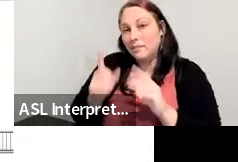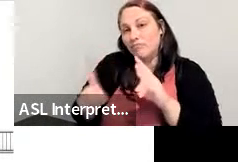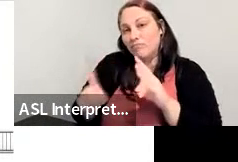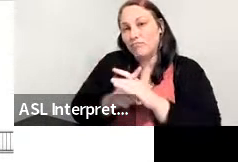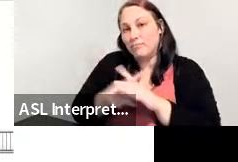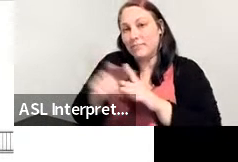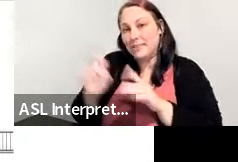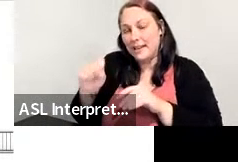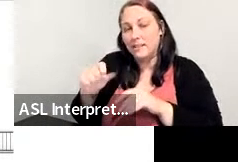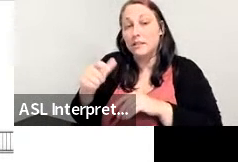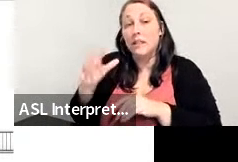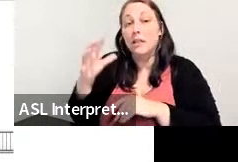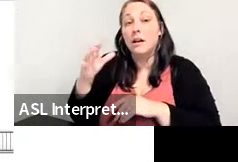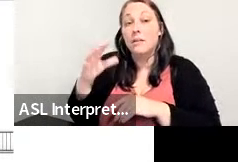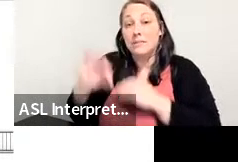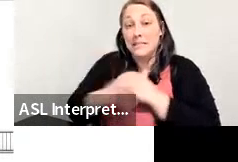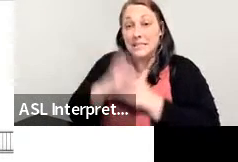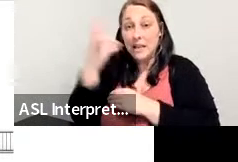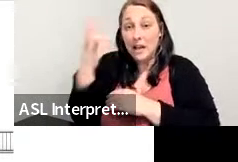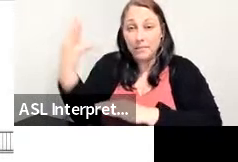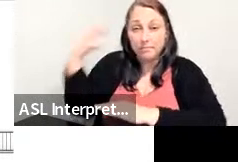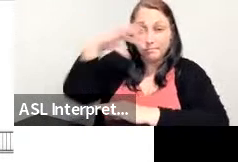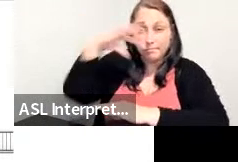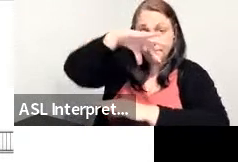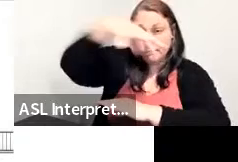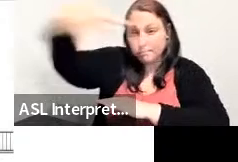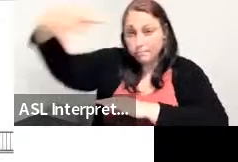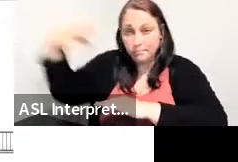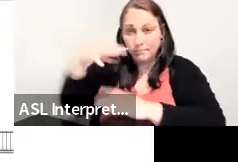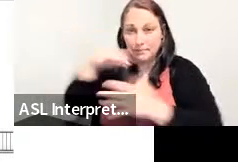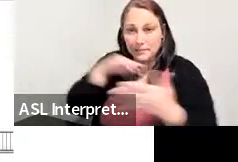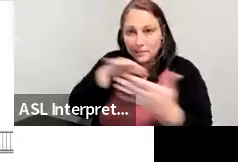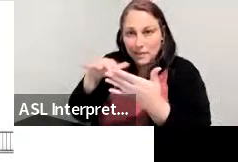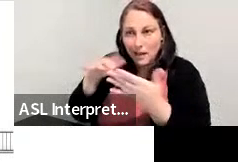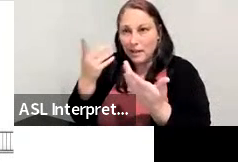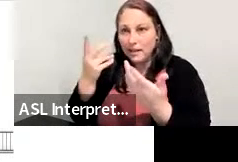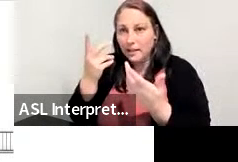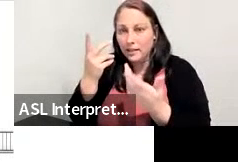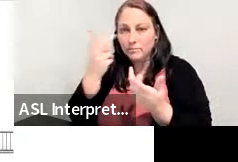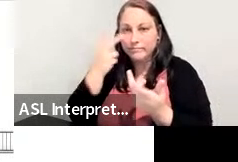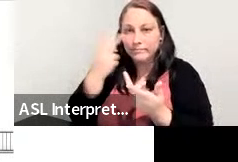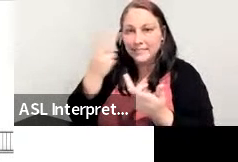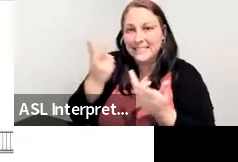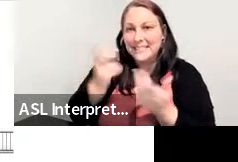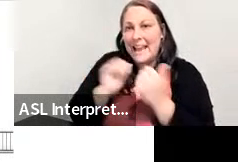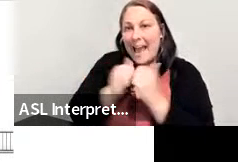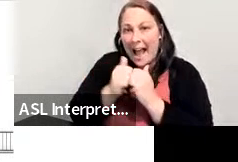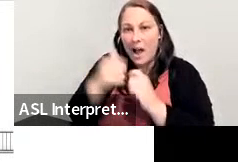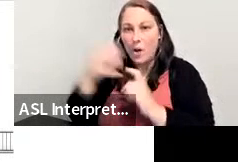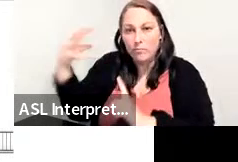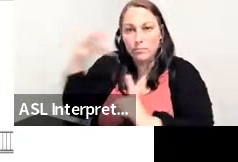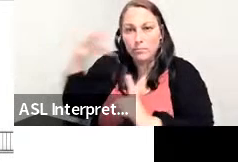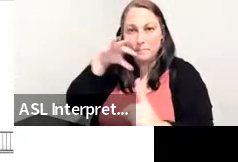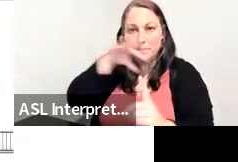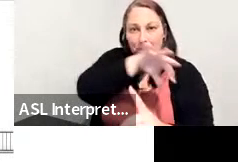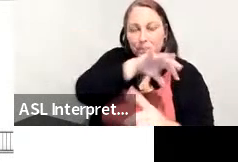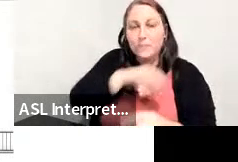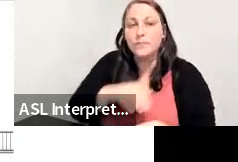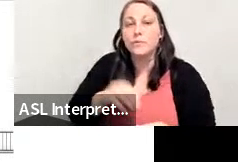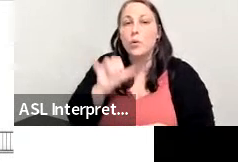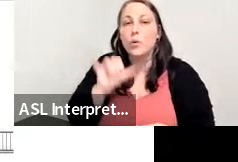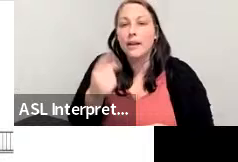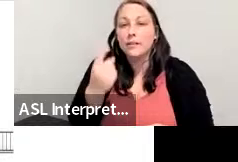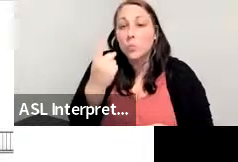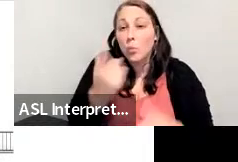looked at the sun, summer, winter, and that's one of the sort of details we're looking at with the canopies and using glass or